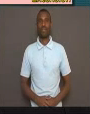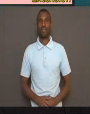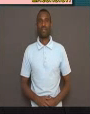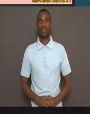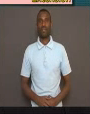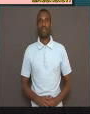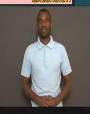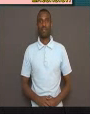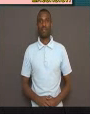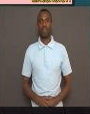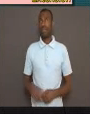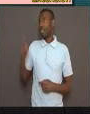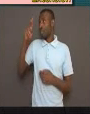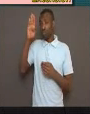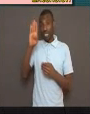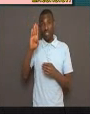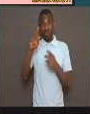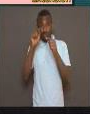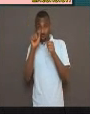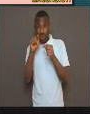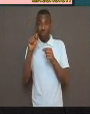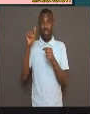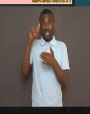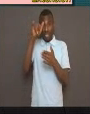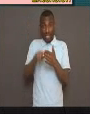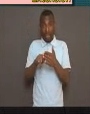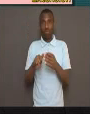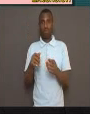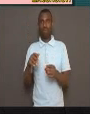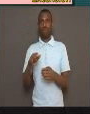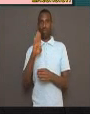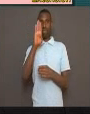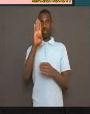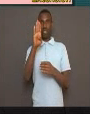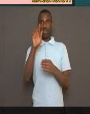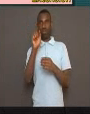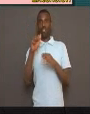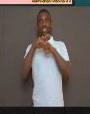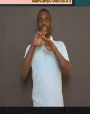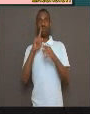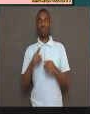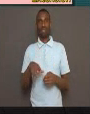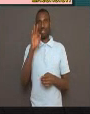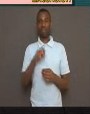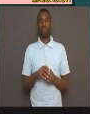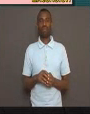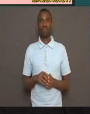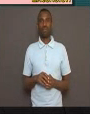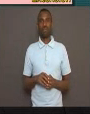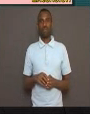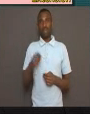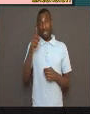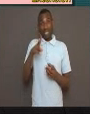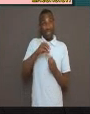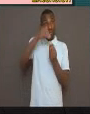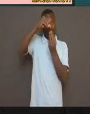The yield point is reached at point B, where there is a sudden